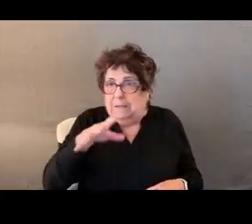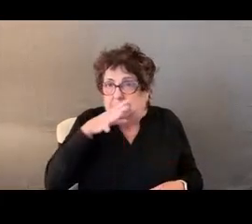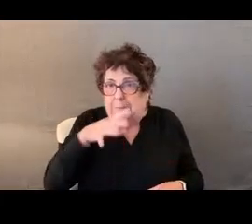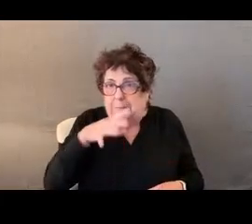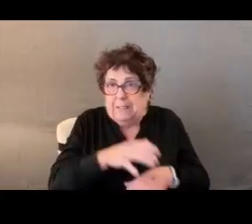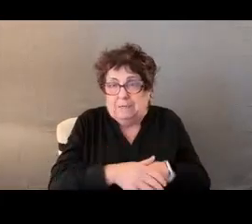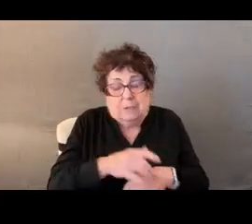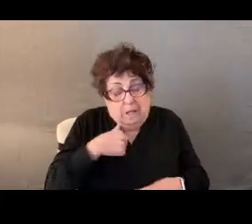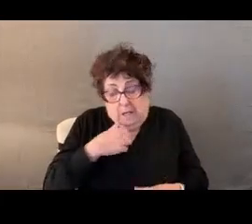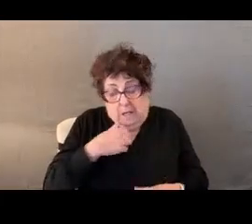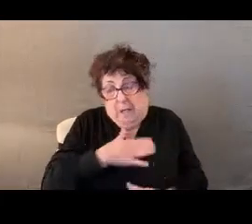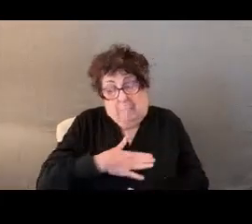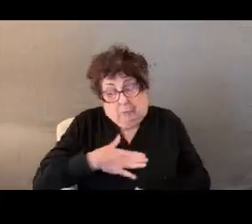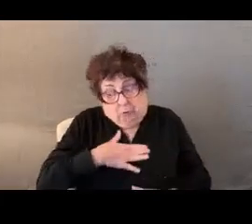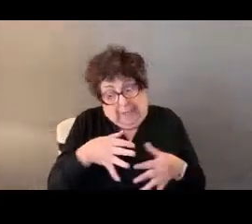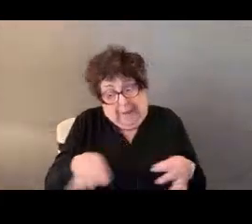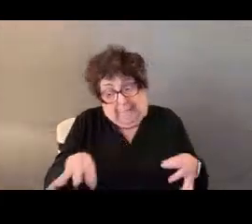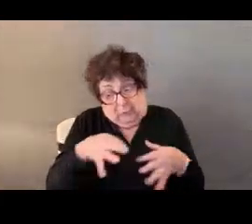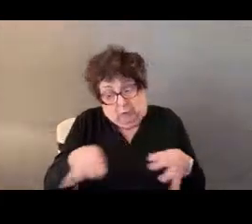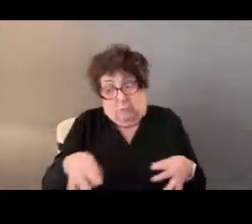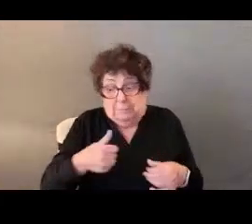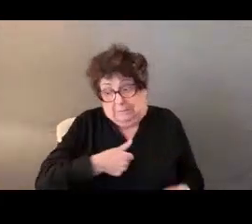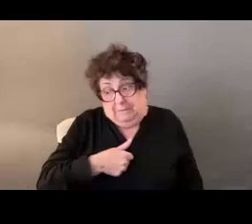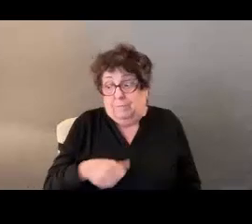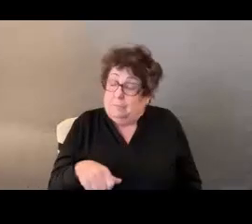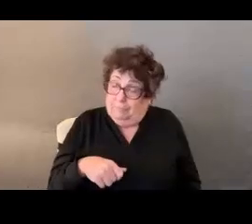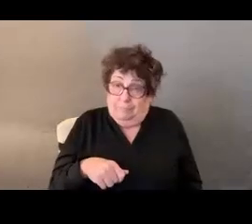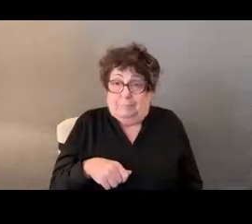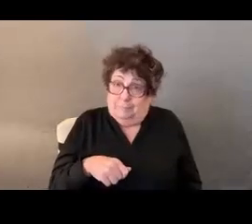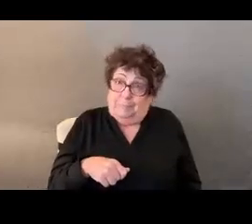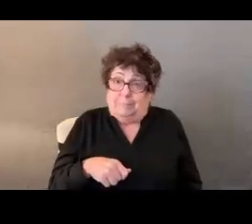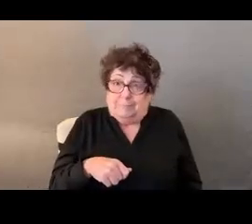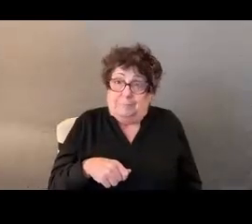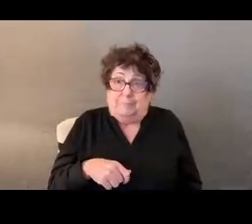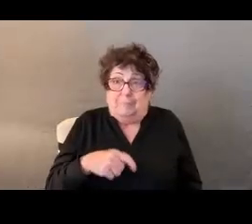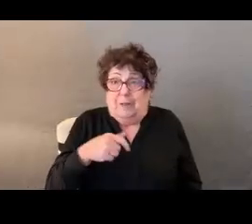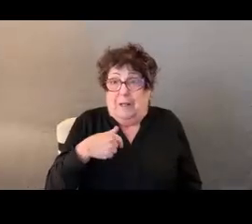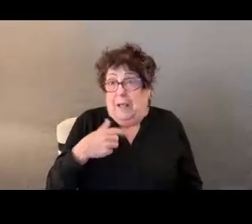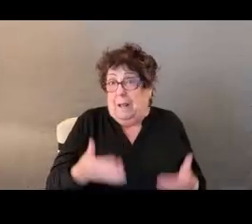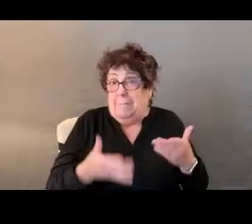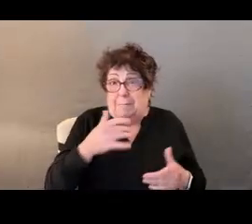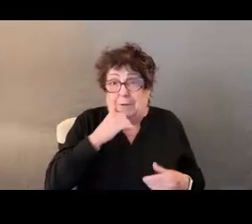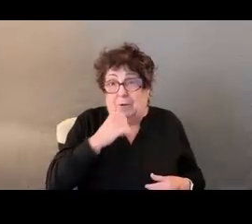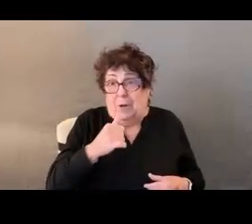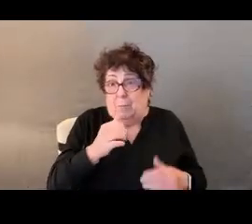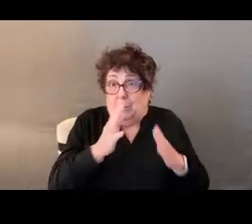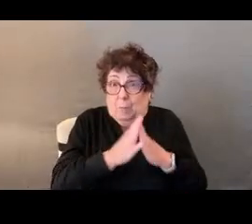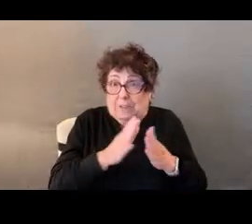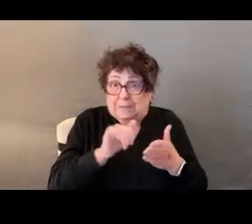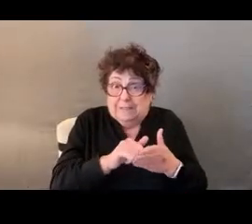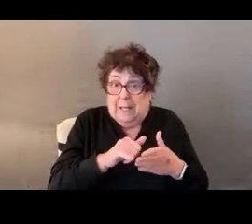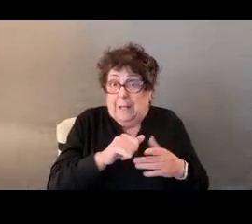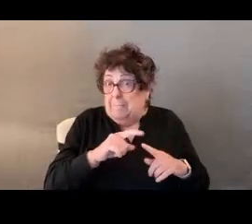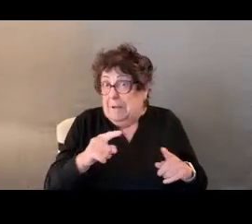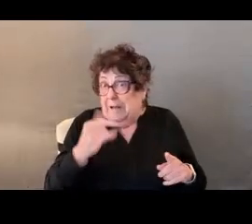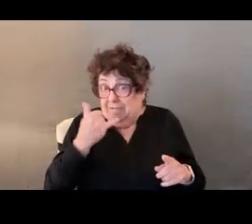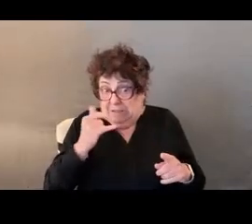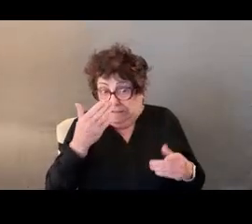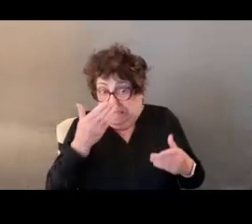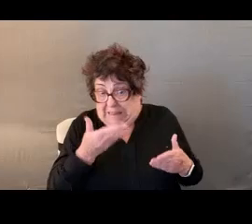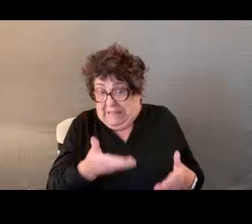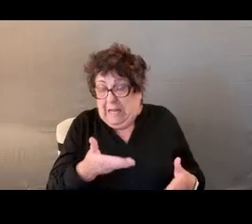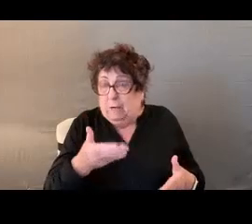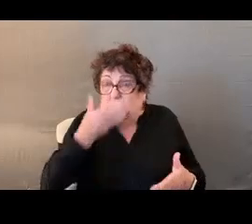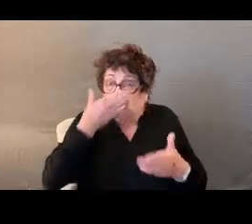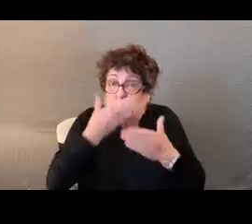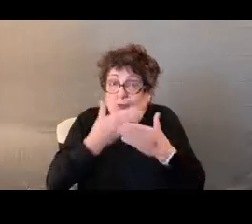always. So it's not something that I would necessarily request, but if it's there, it is a good design for me